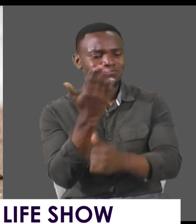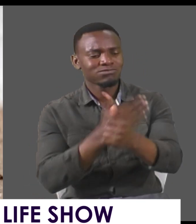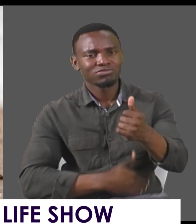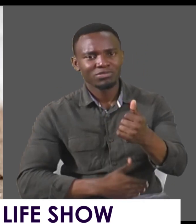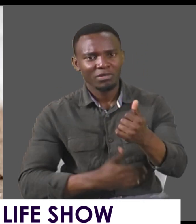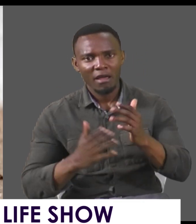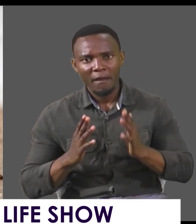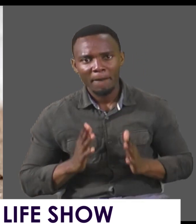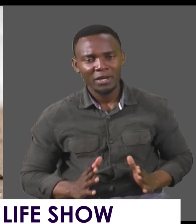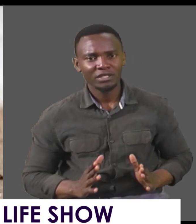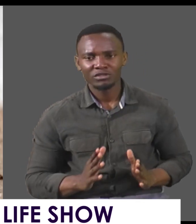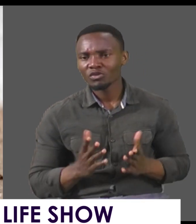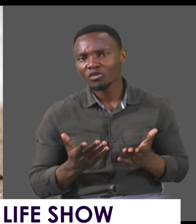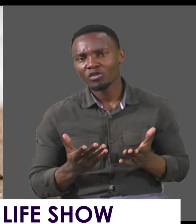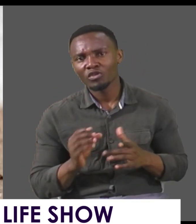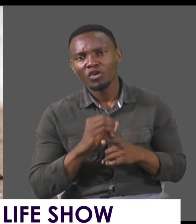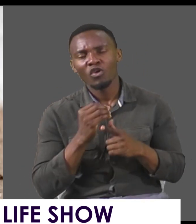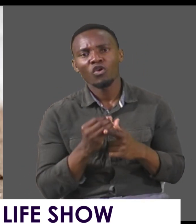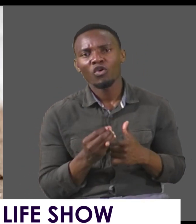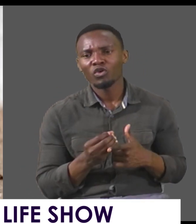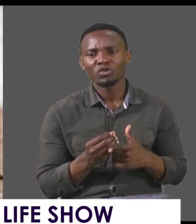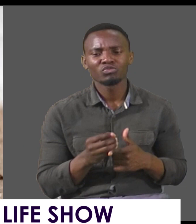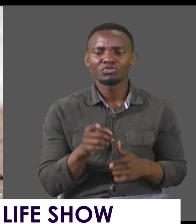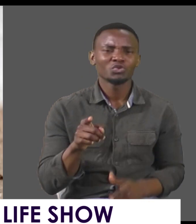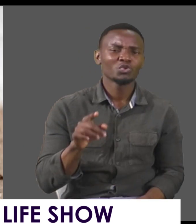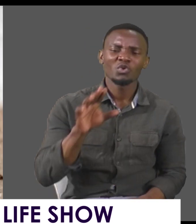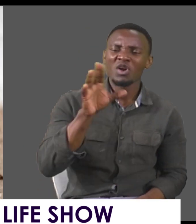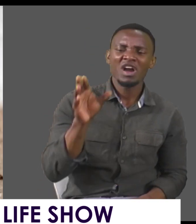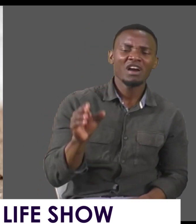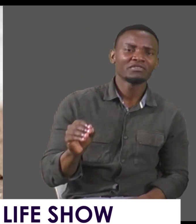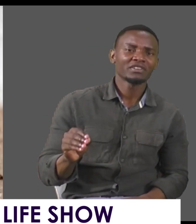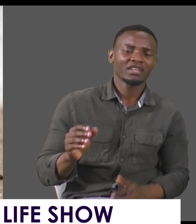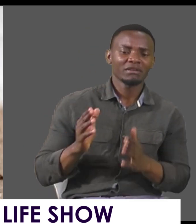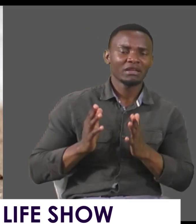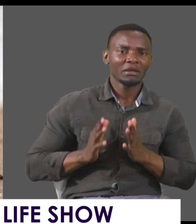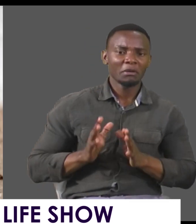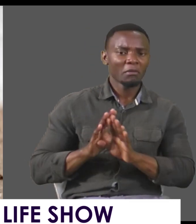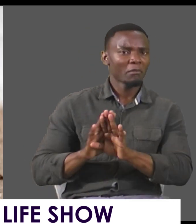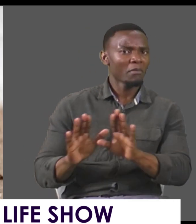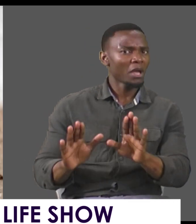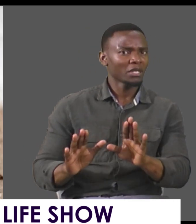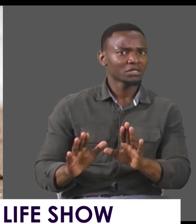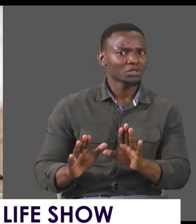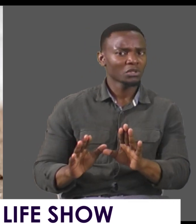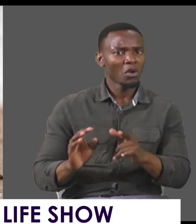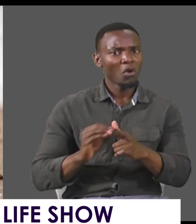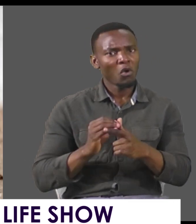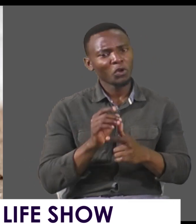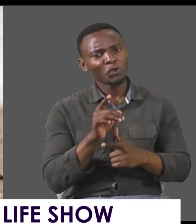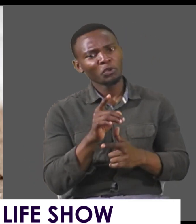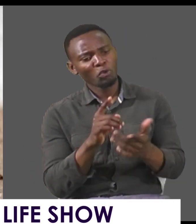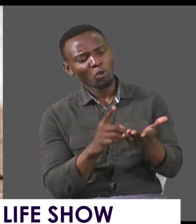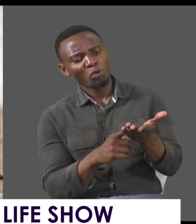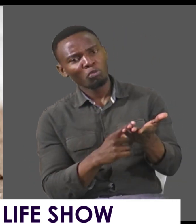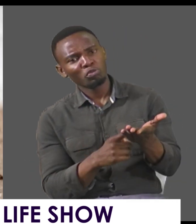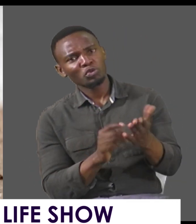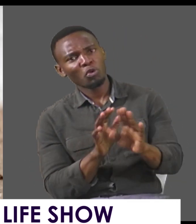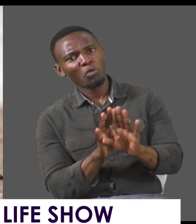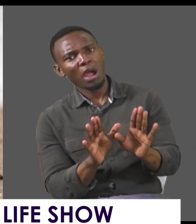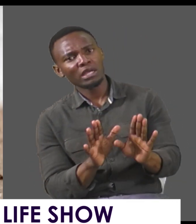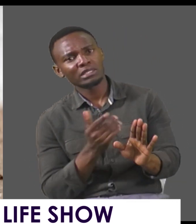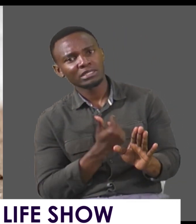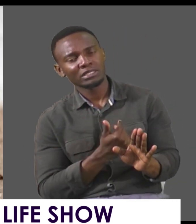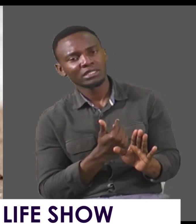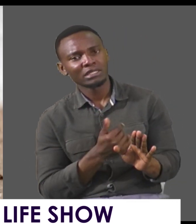person. He's just an African. Oh, he's just a Mzungu. Or